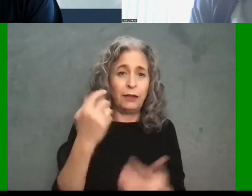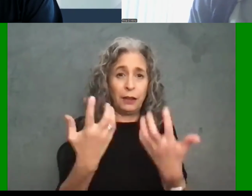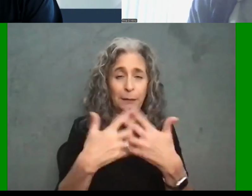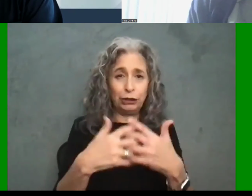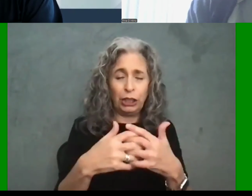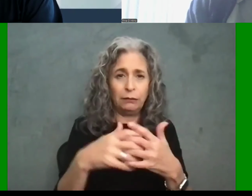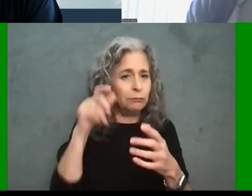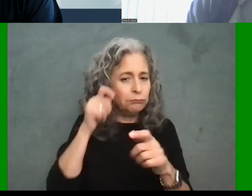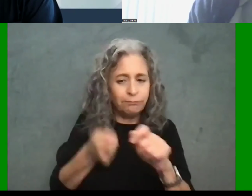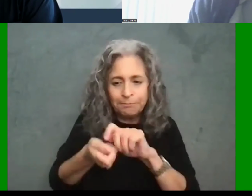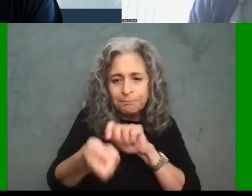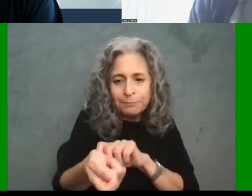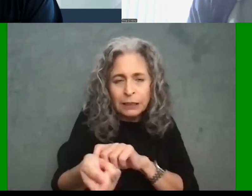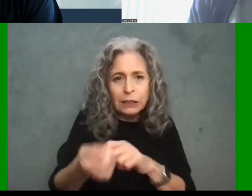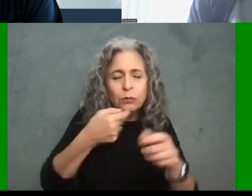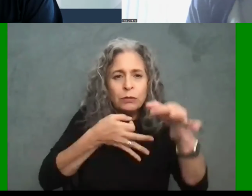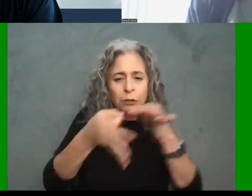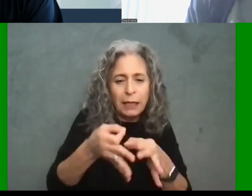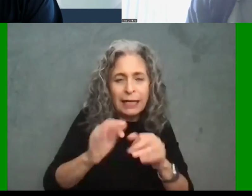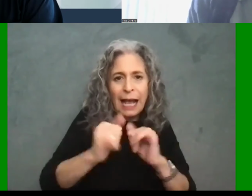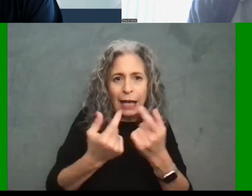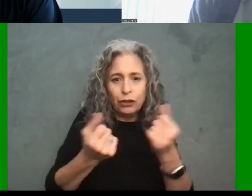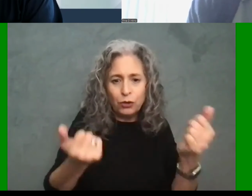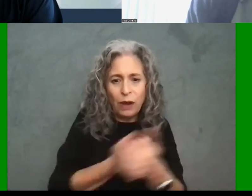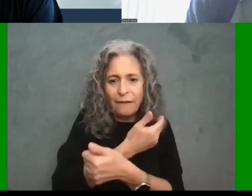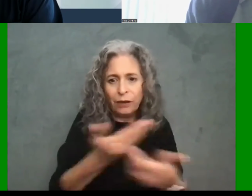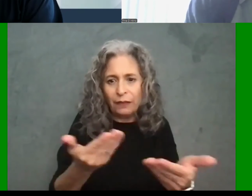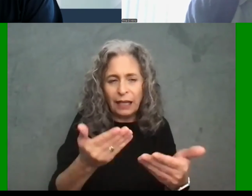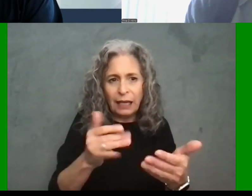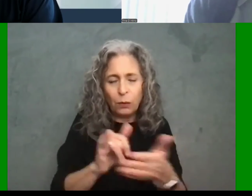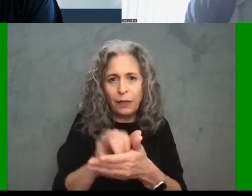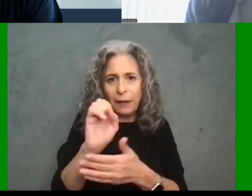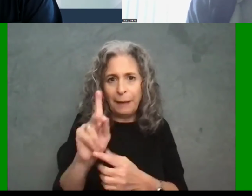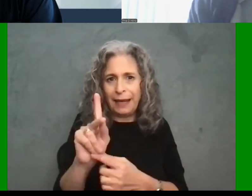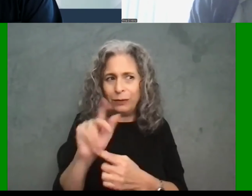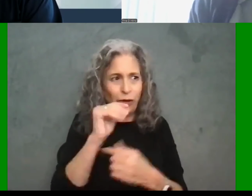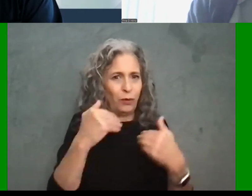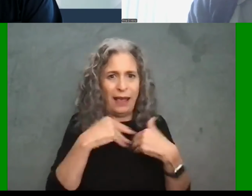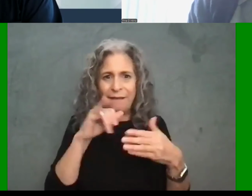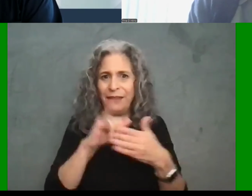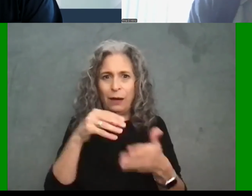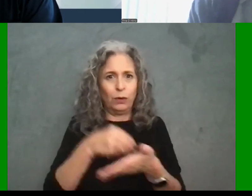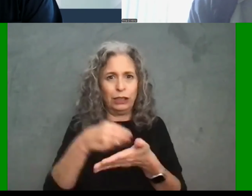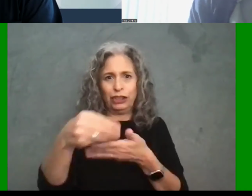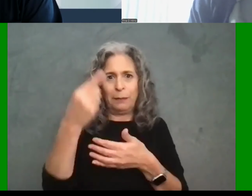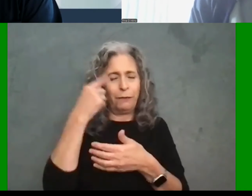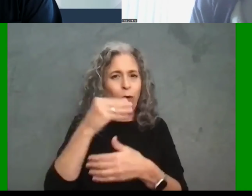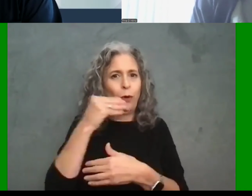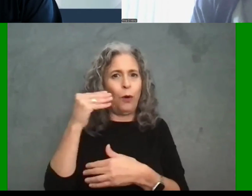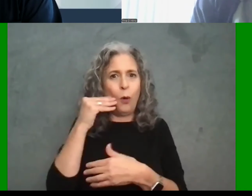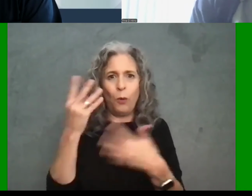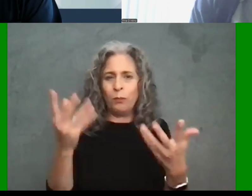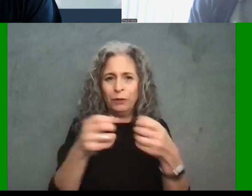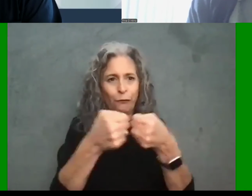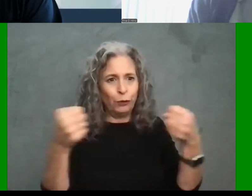and it will give me directions. It will tell me how to do what I need to do. We don't have that in home appliances, so it's really